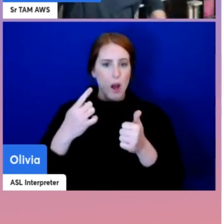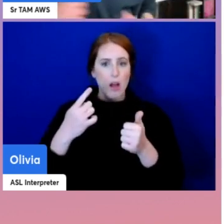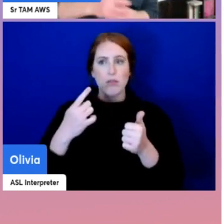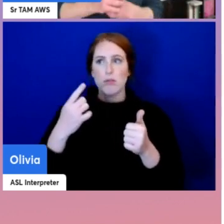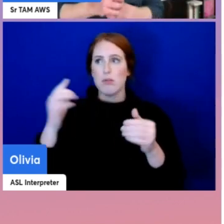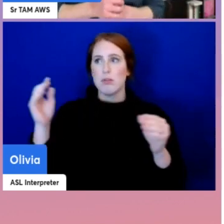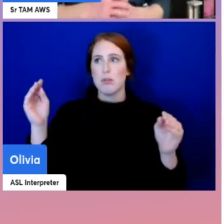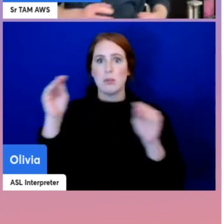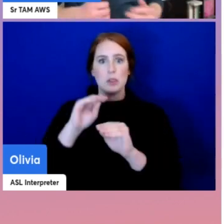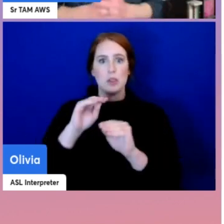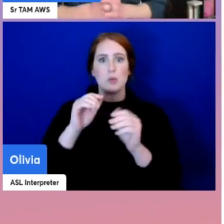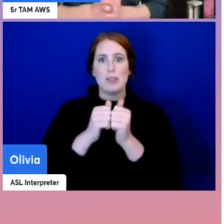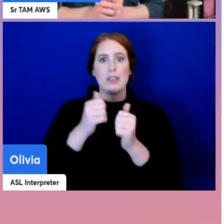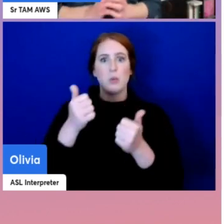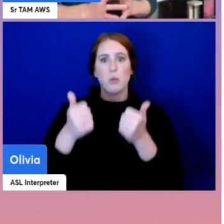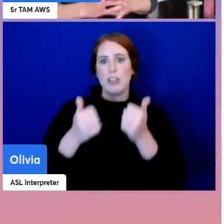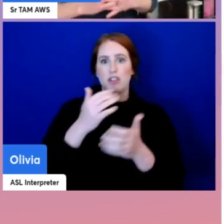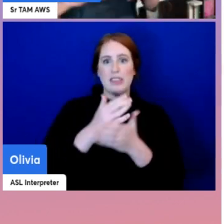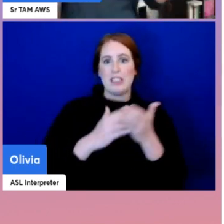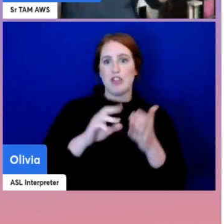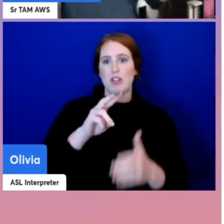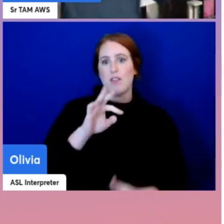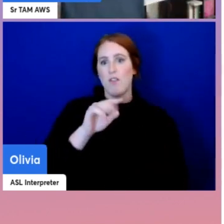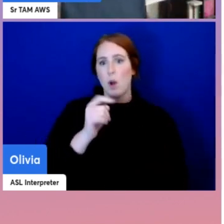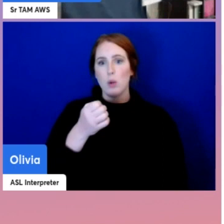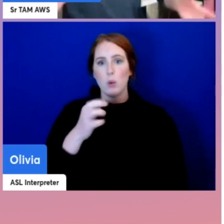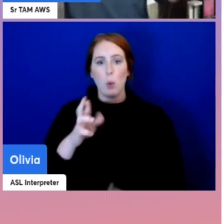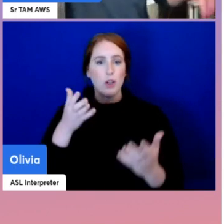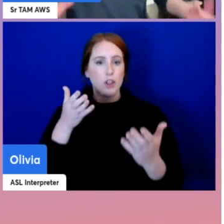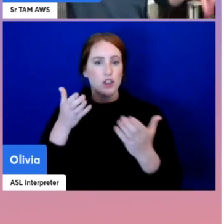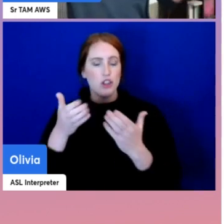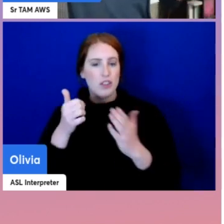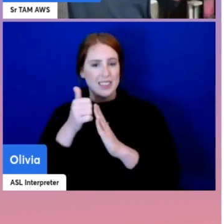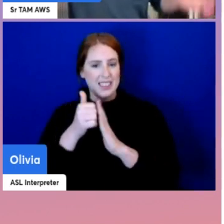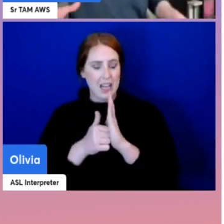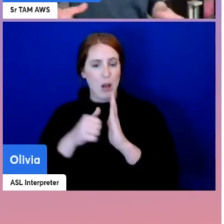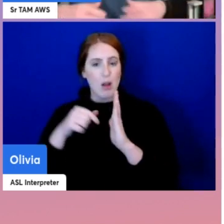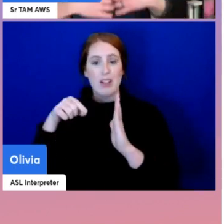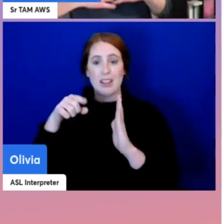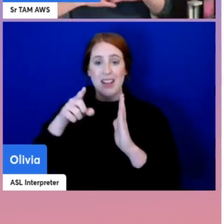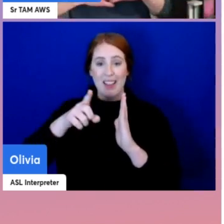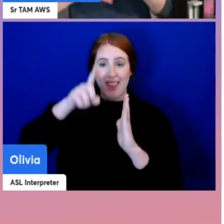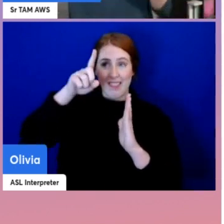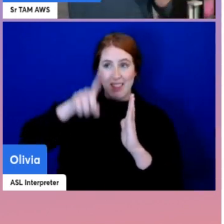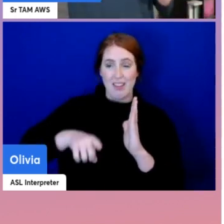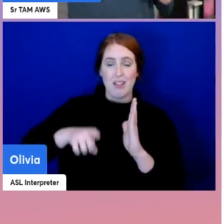section in Vault or service account or what have you, these have to be correct.